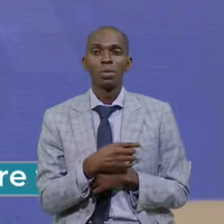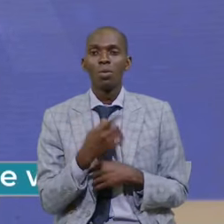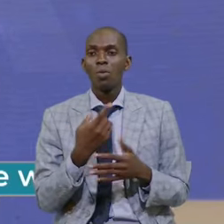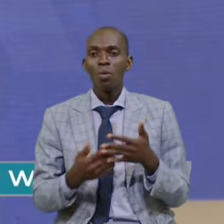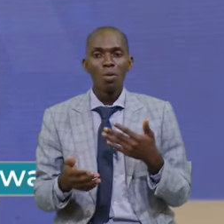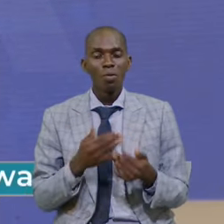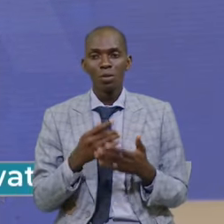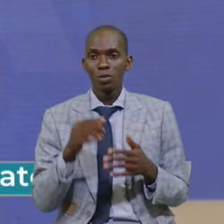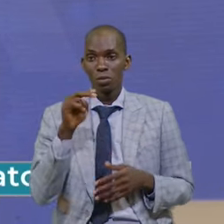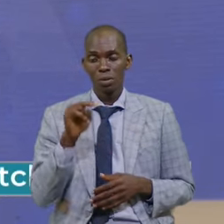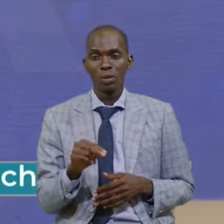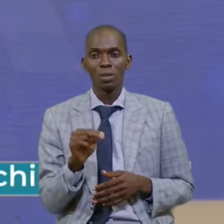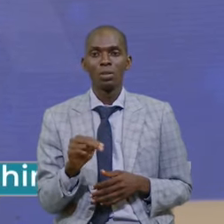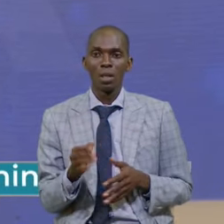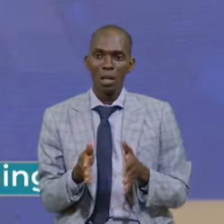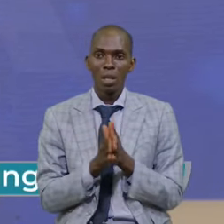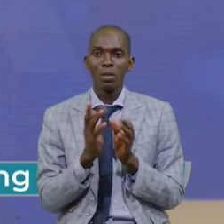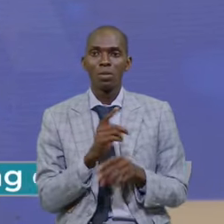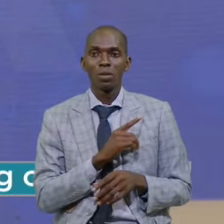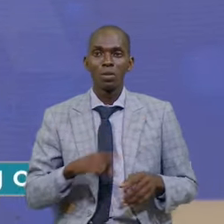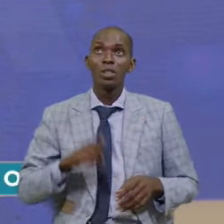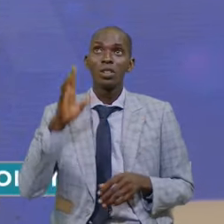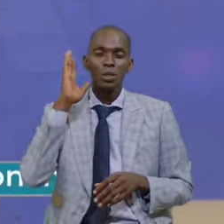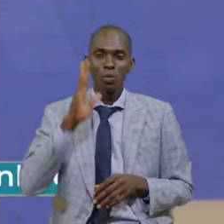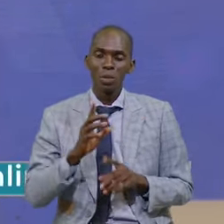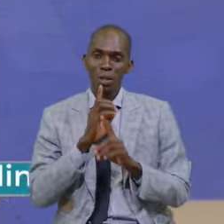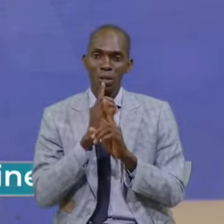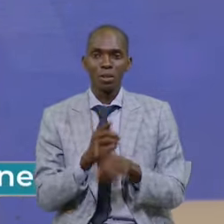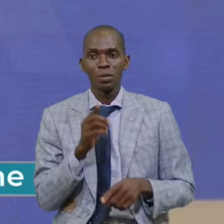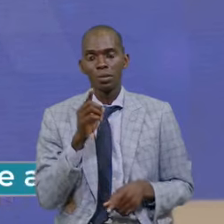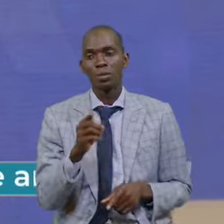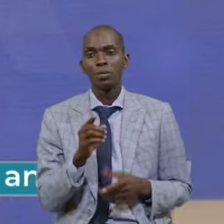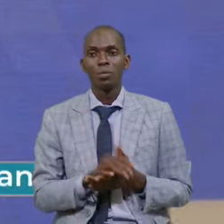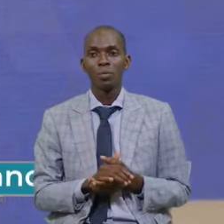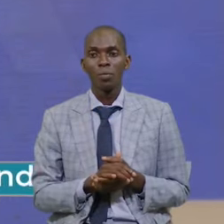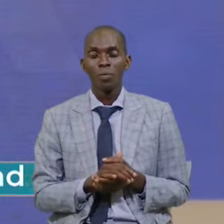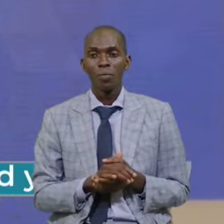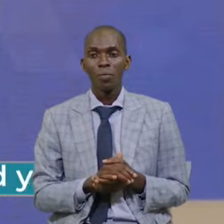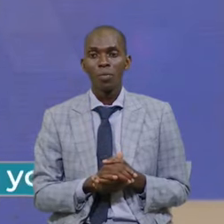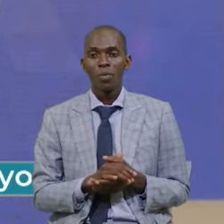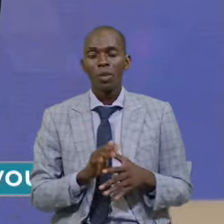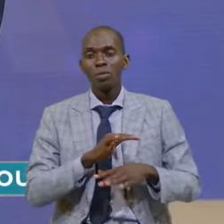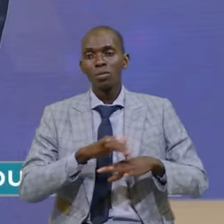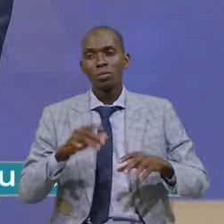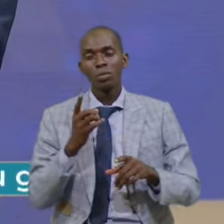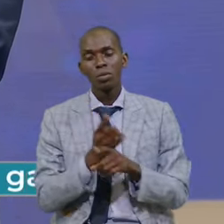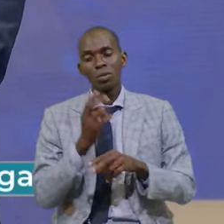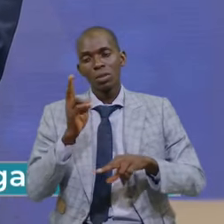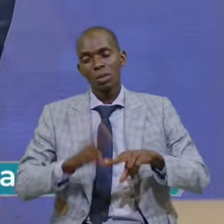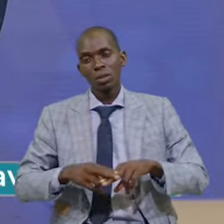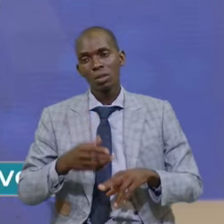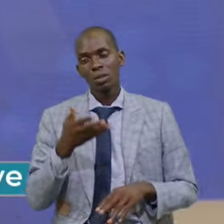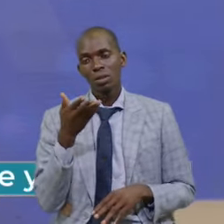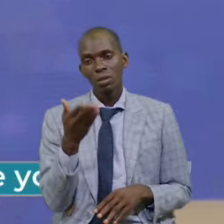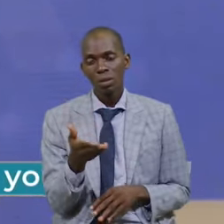us? Right. We are still on it. Other sisters and choir members, please,